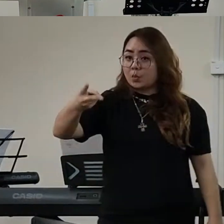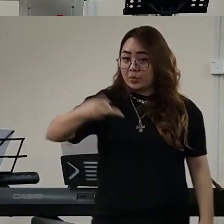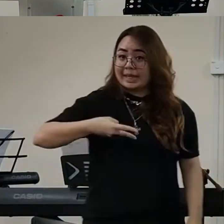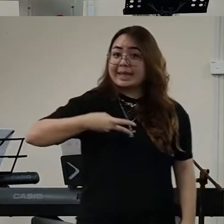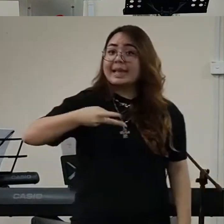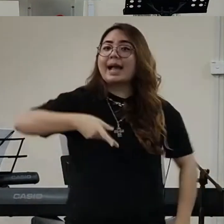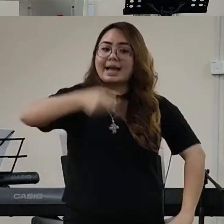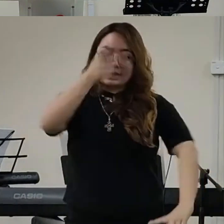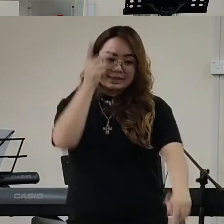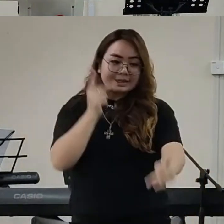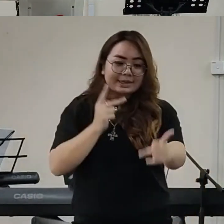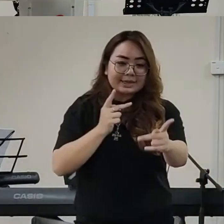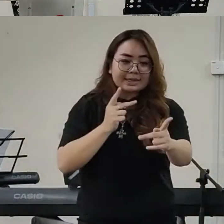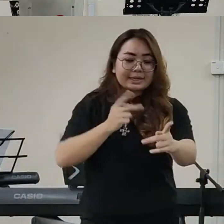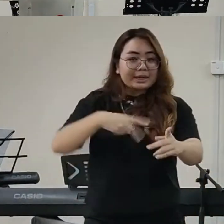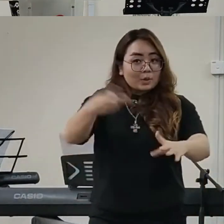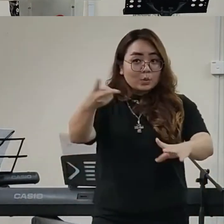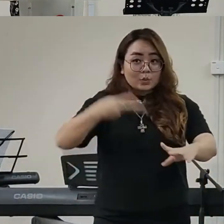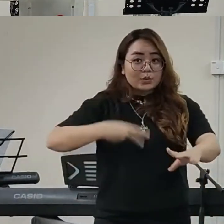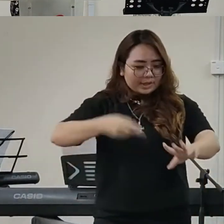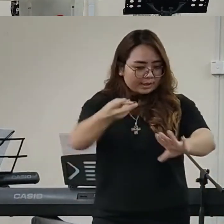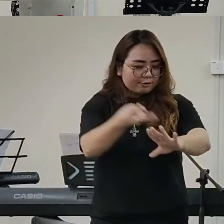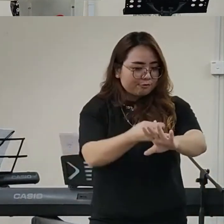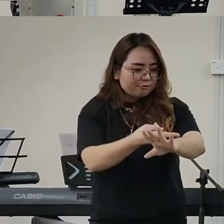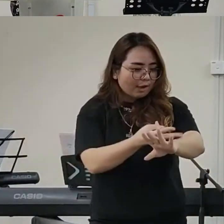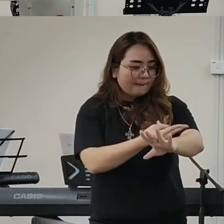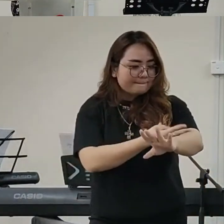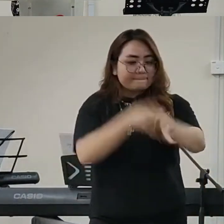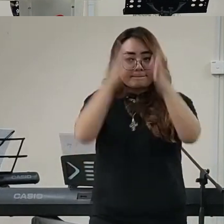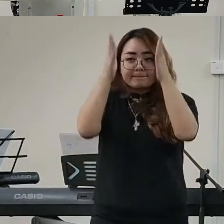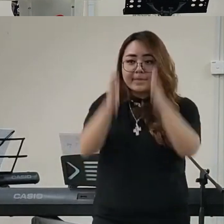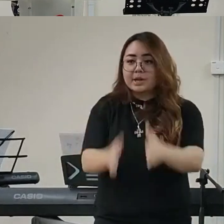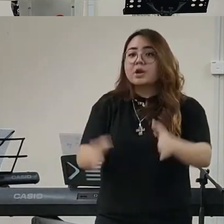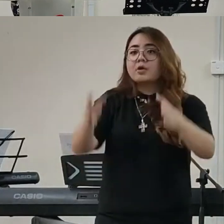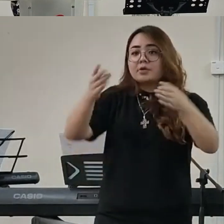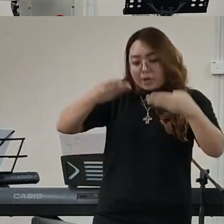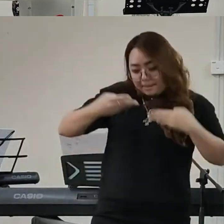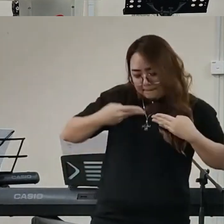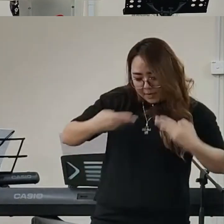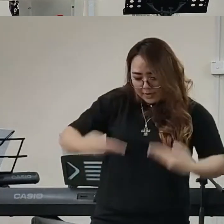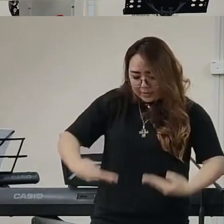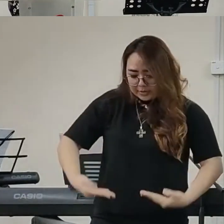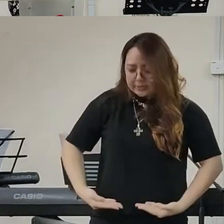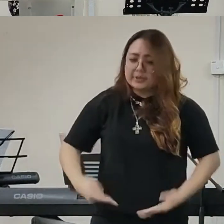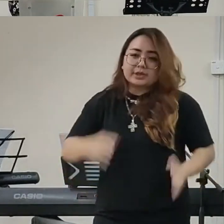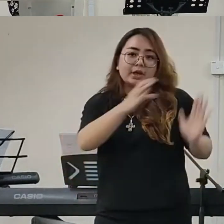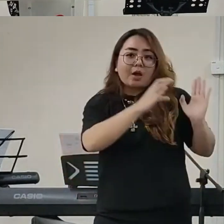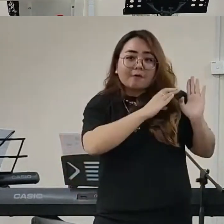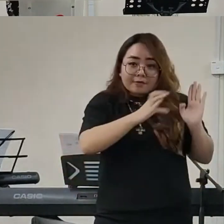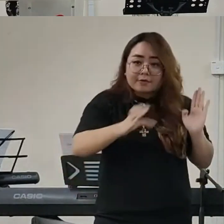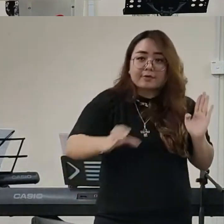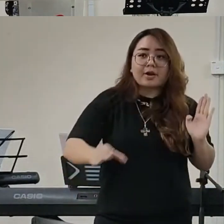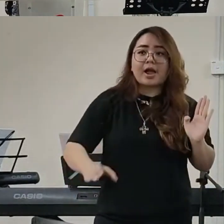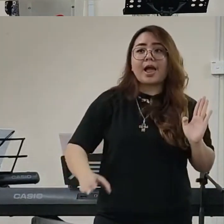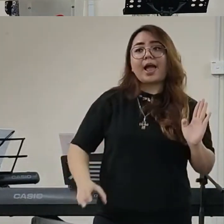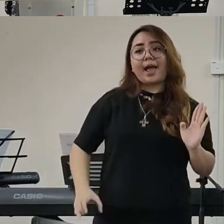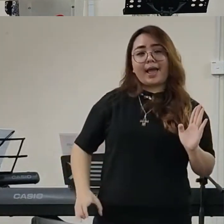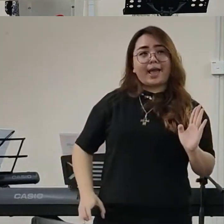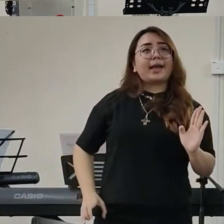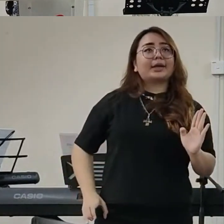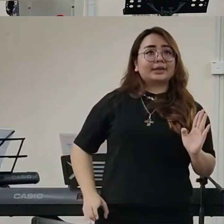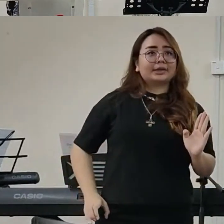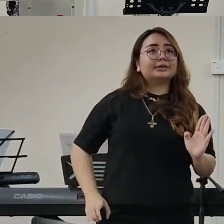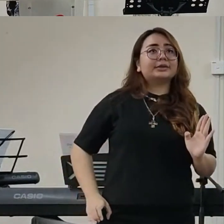say, when you turn to the Old Testament today, you got to read with new covenant lenses. Can somebody say